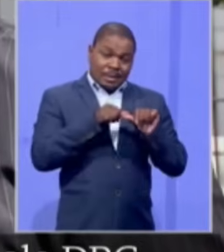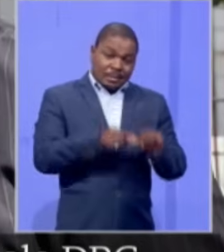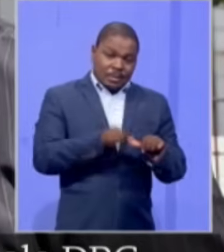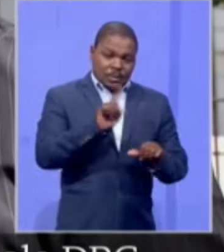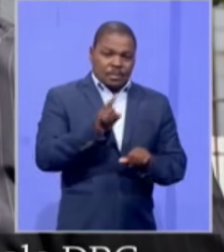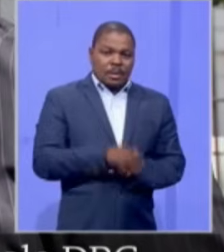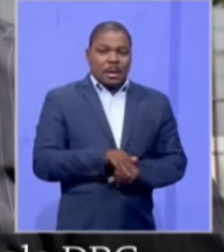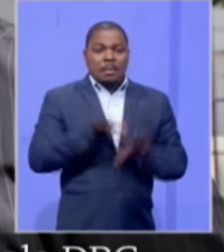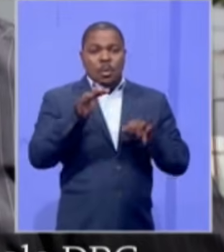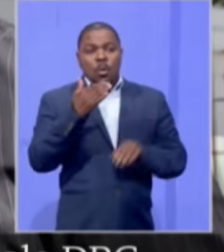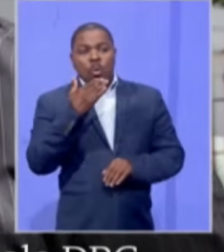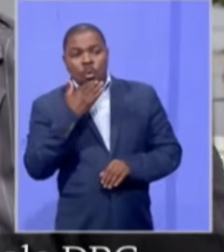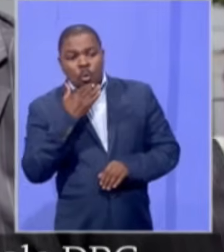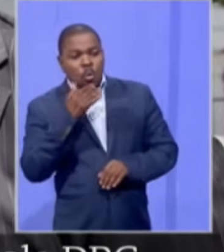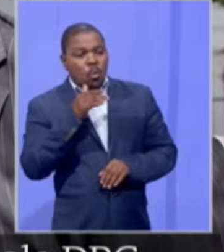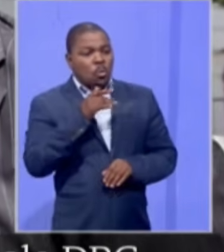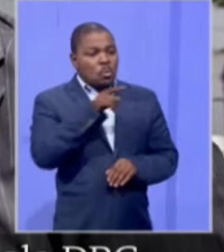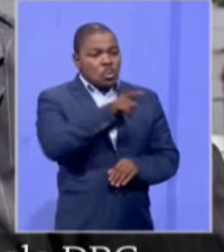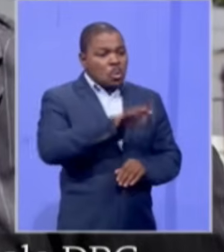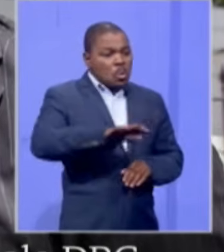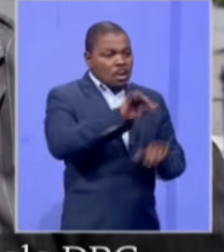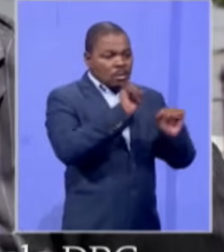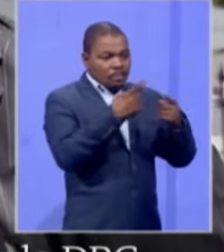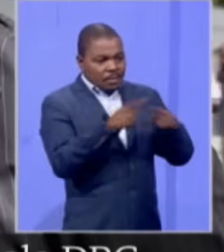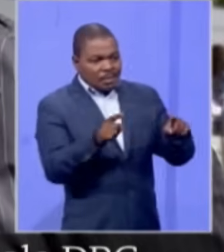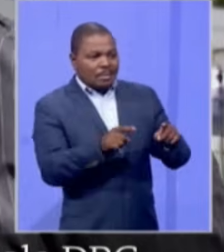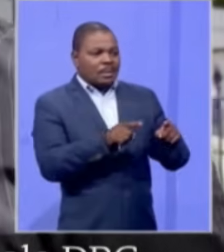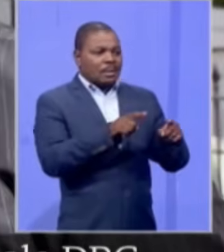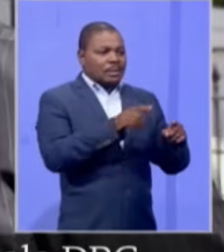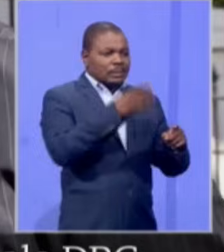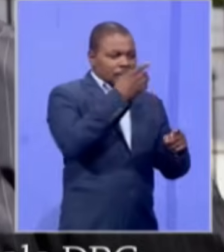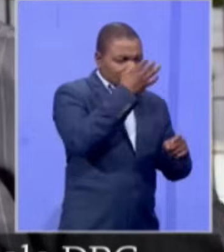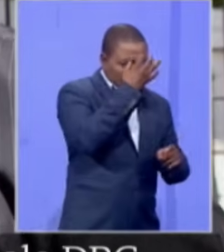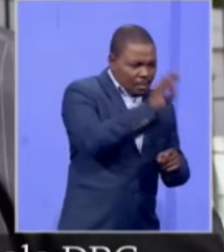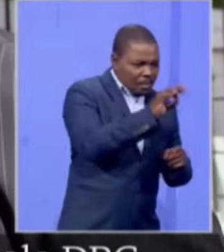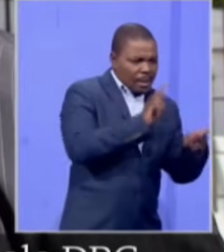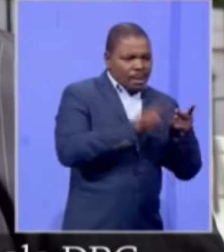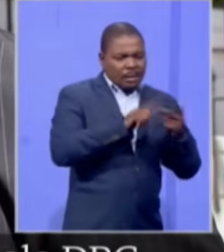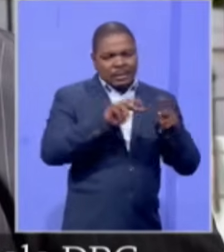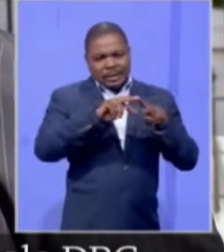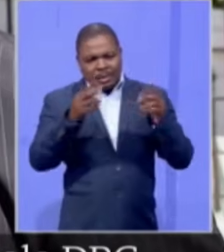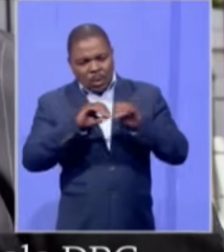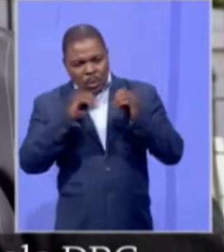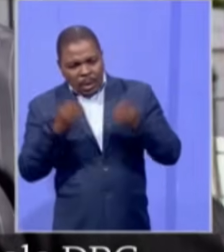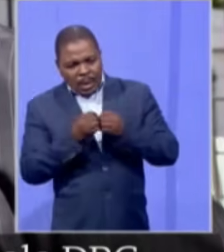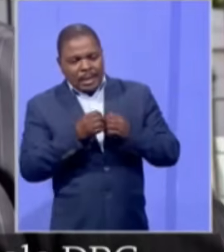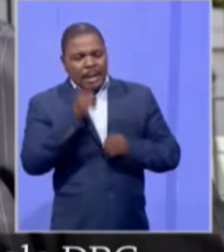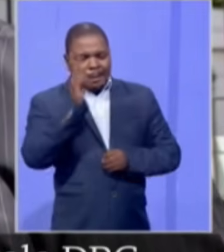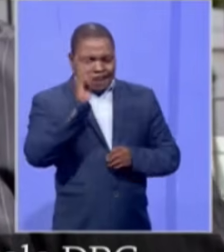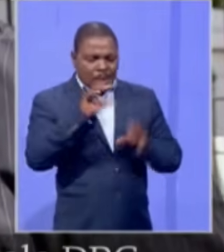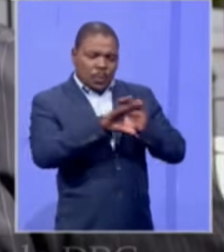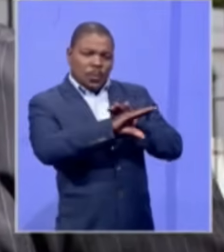is not supposed to be in the space, state and non-state actors, must not be in the DRC, they must withdraw.